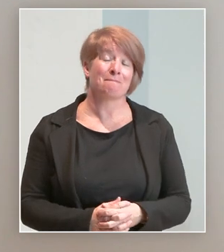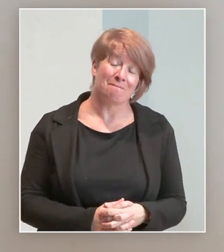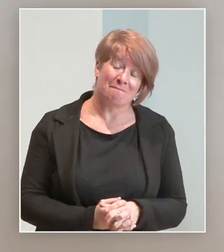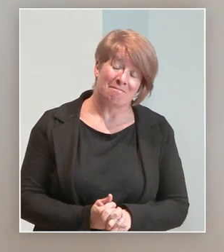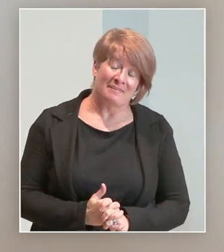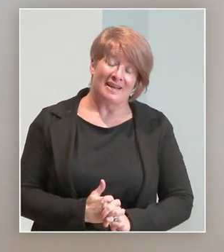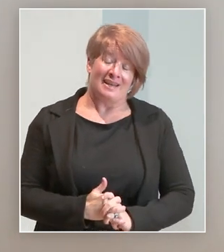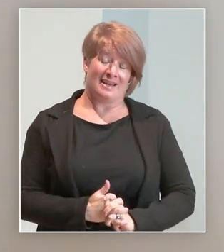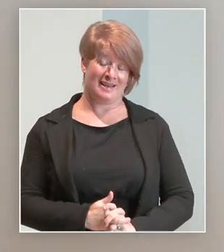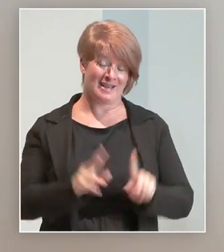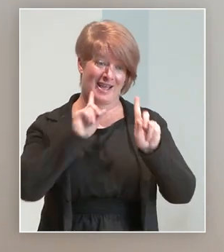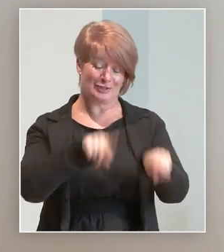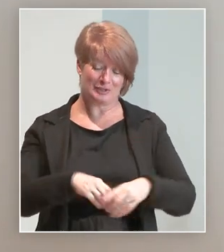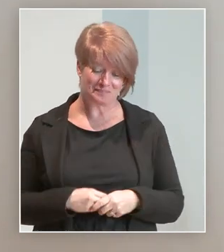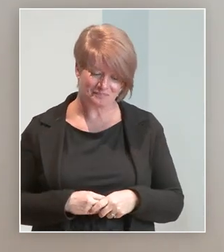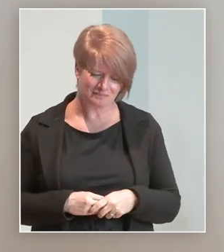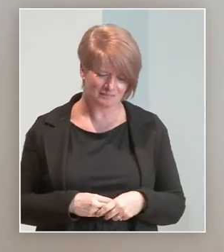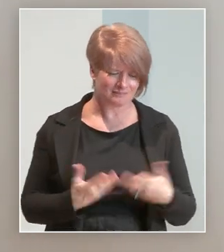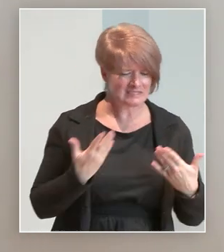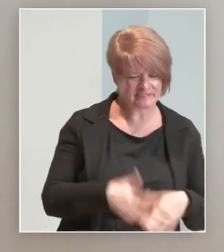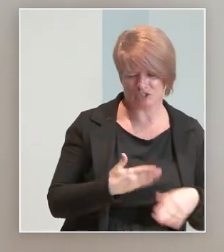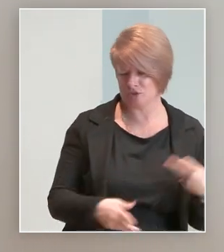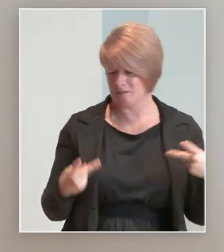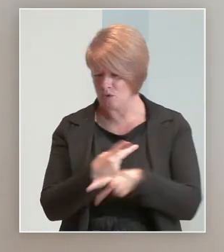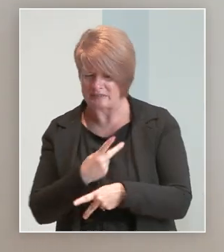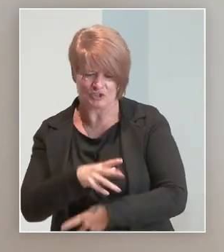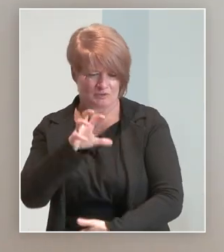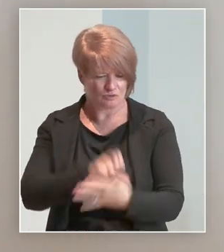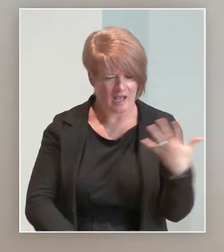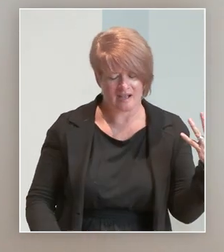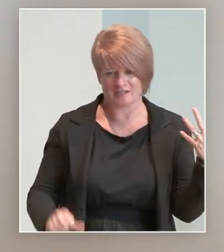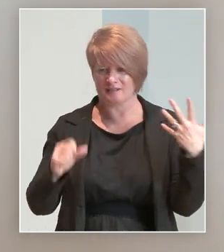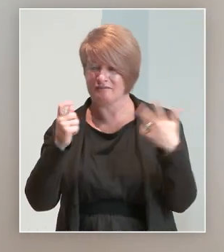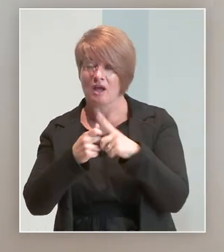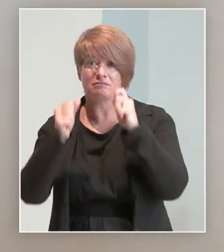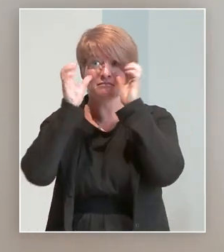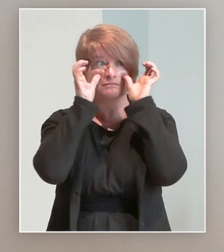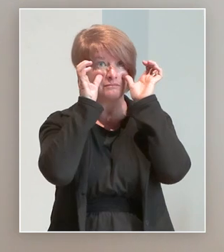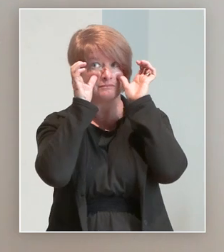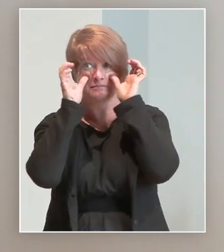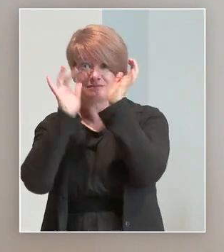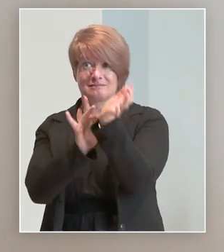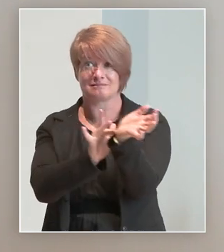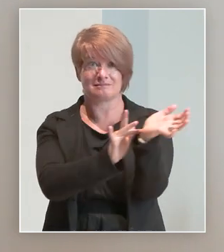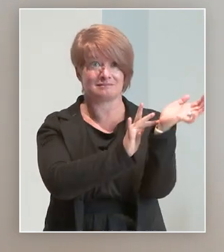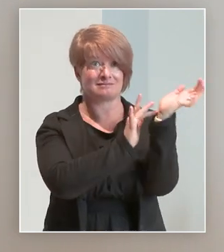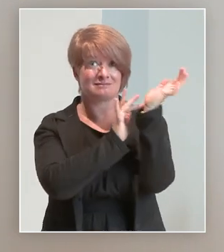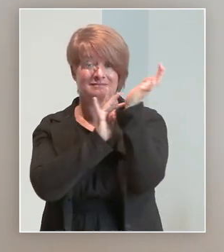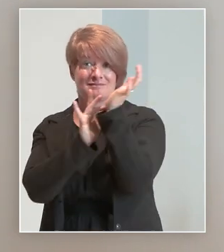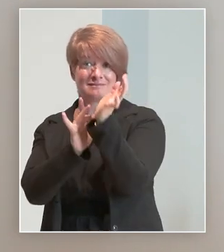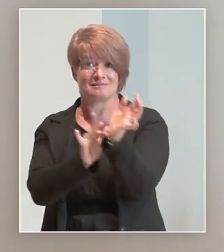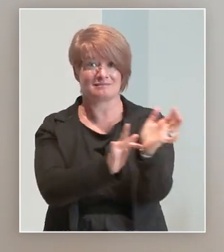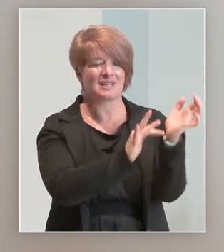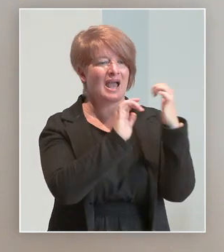Answer, what is the division, multiplication, and subtraction of keeping eyes open, a pulse going? How